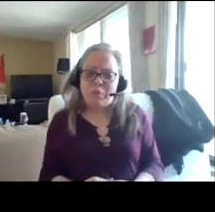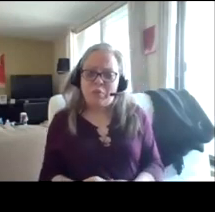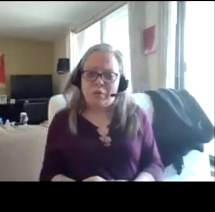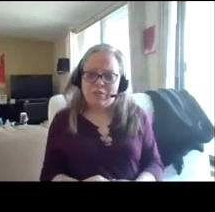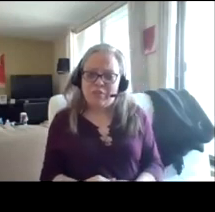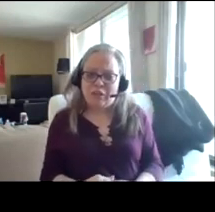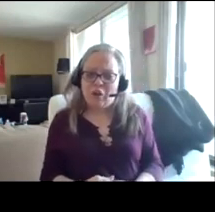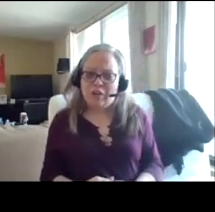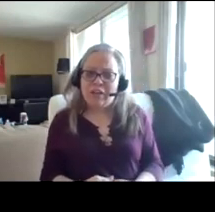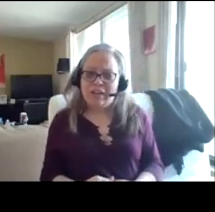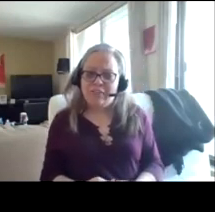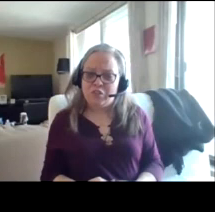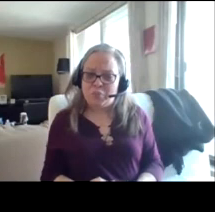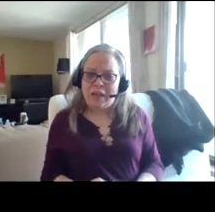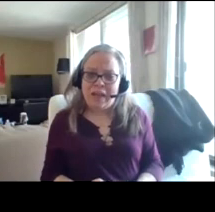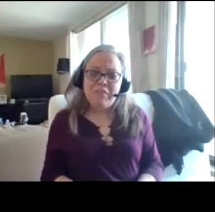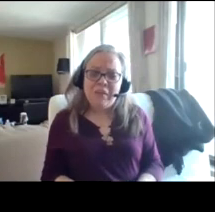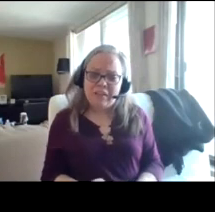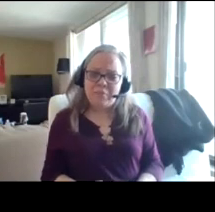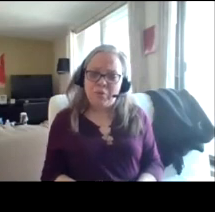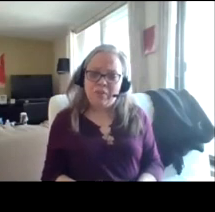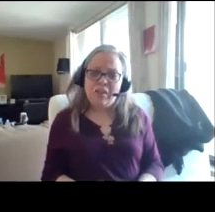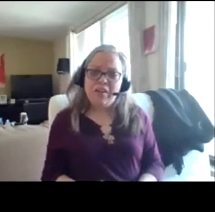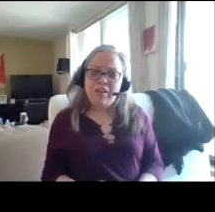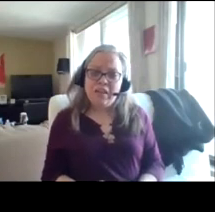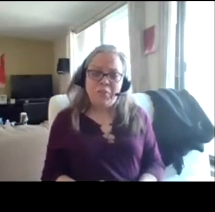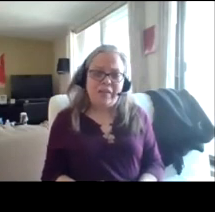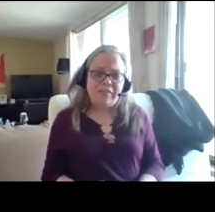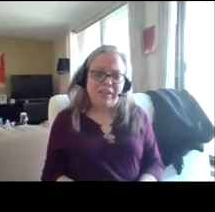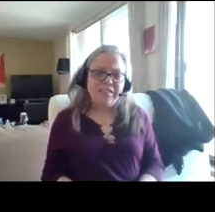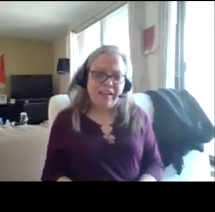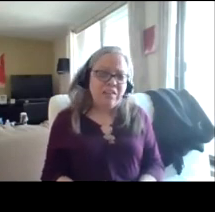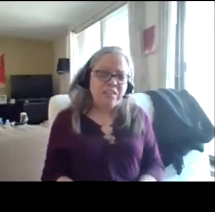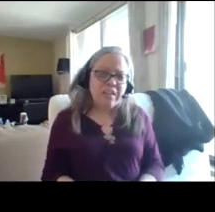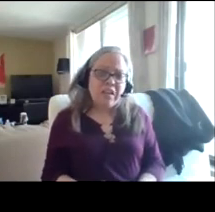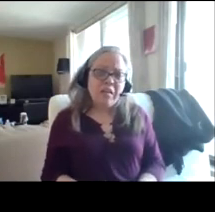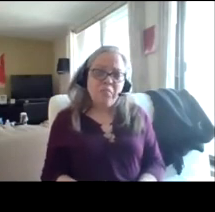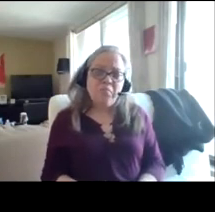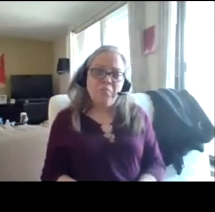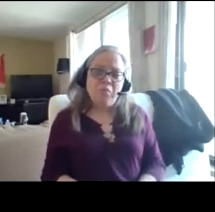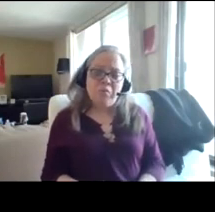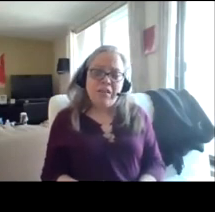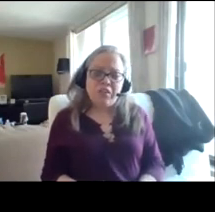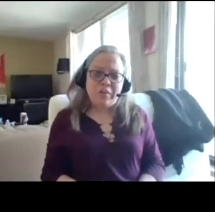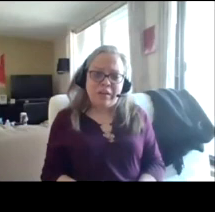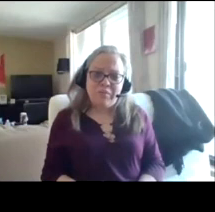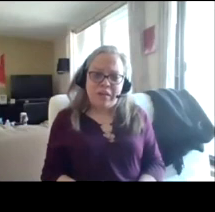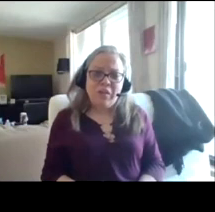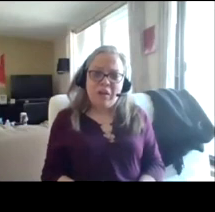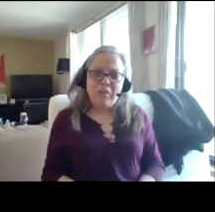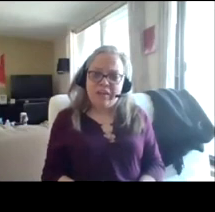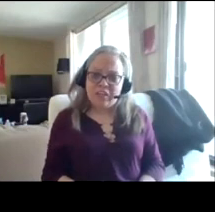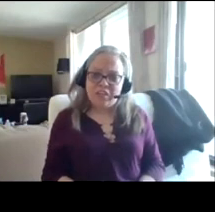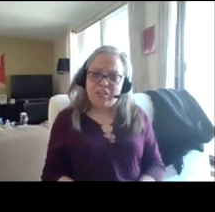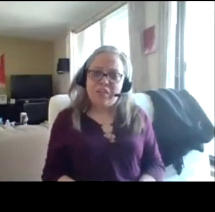or people who are intervening on individuals' behalf, and supported independent living settings. Considering mental